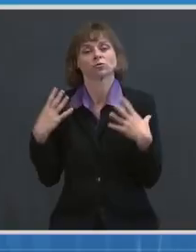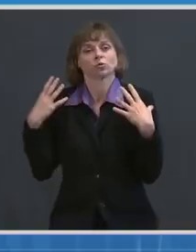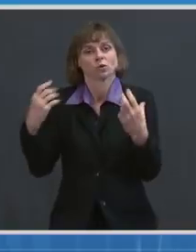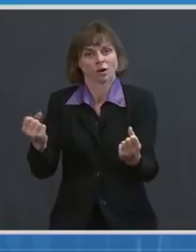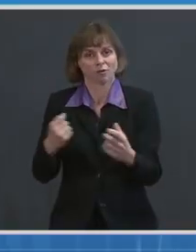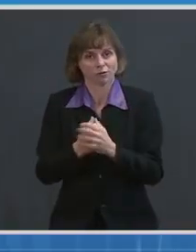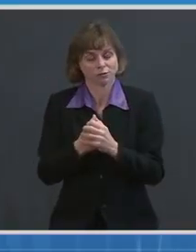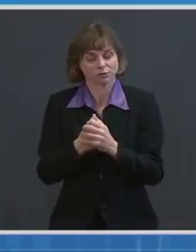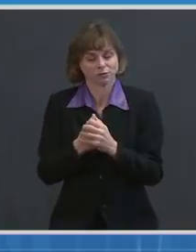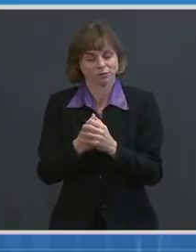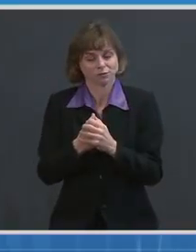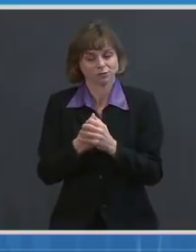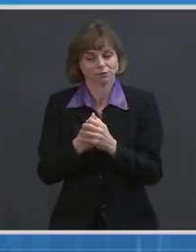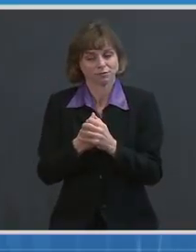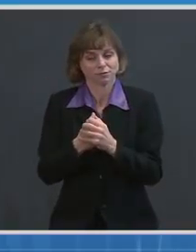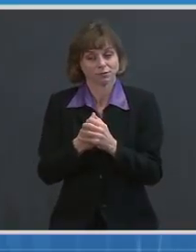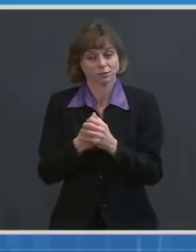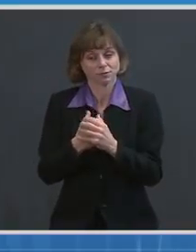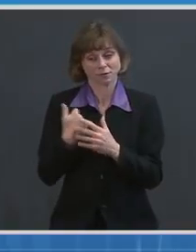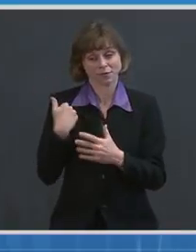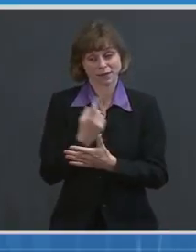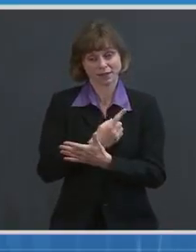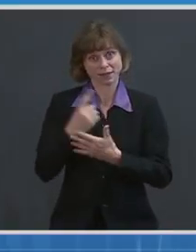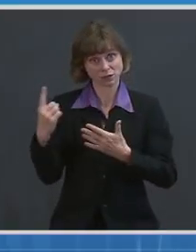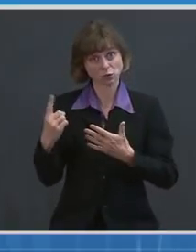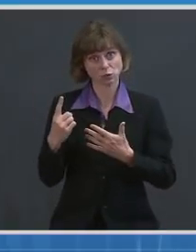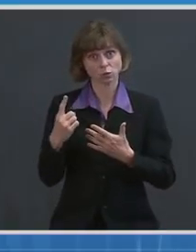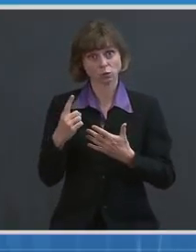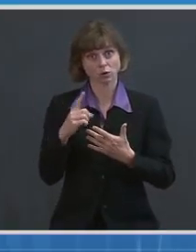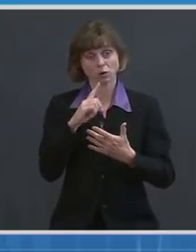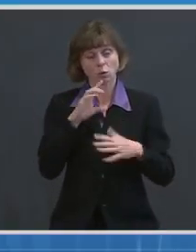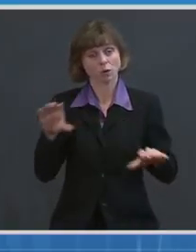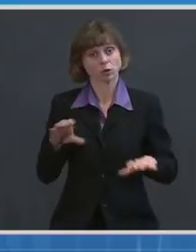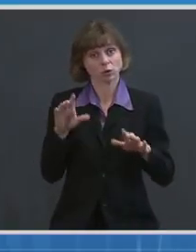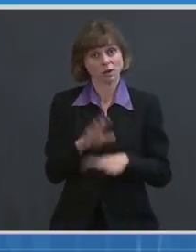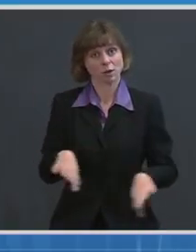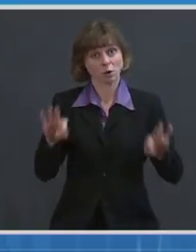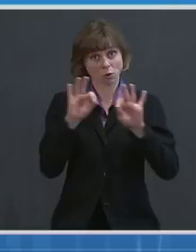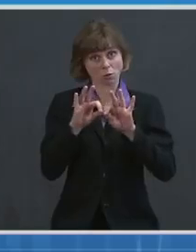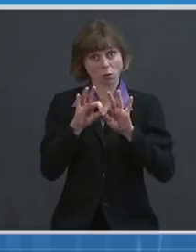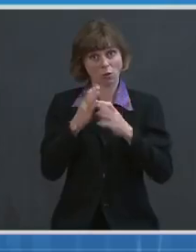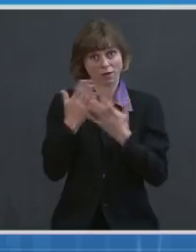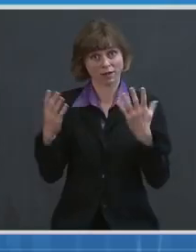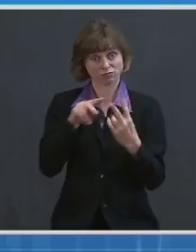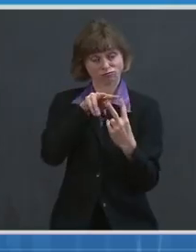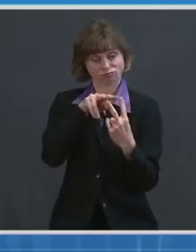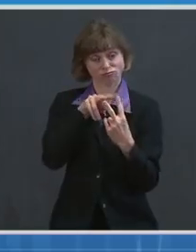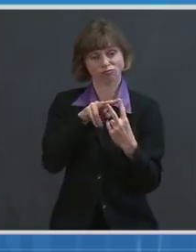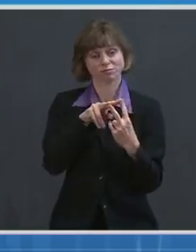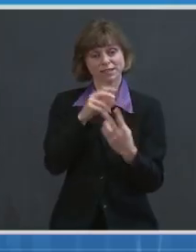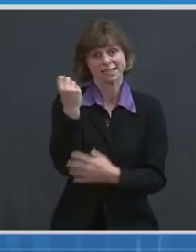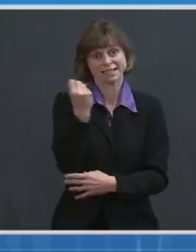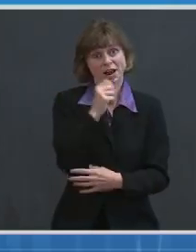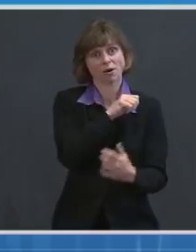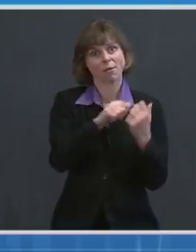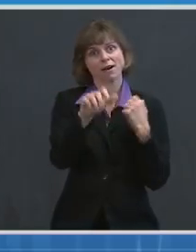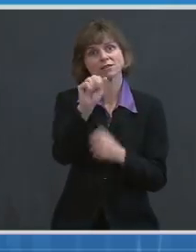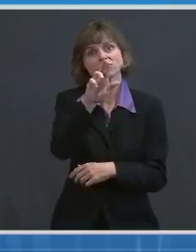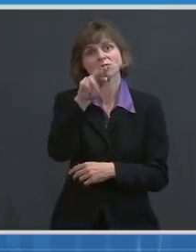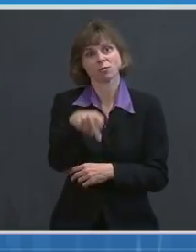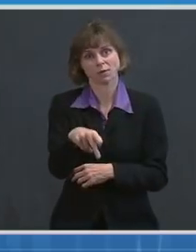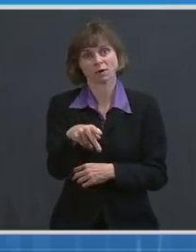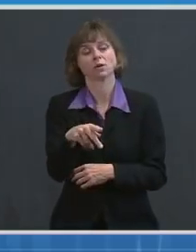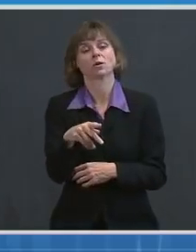fronts. On Saturday, the Senate passed the American Rescue Plan. In the face of what is one of the